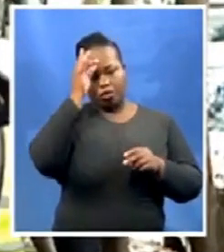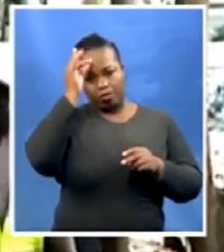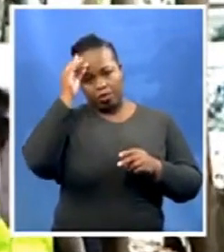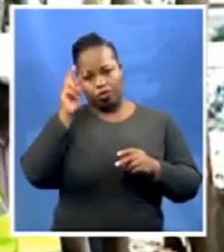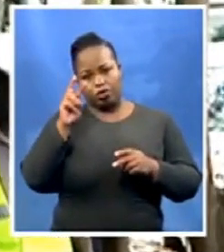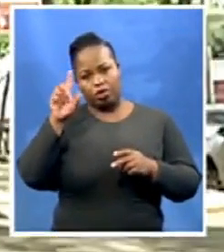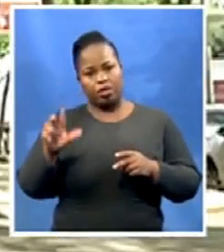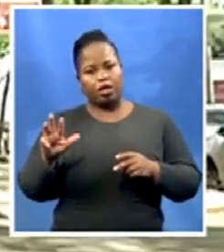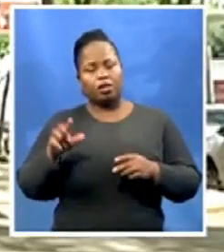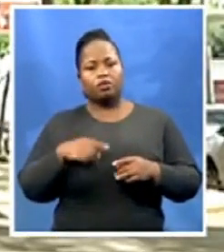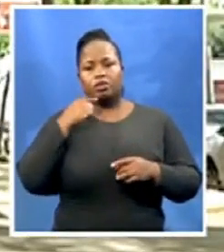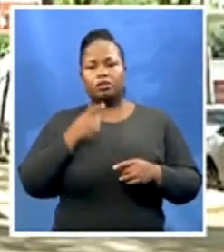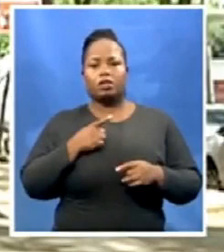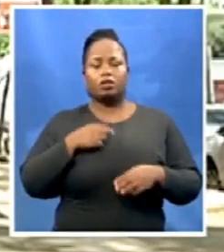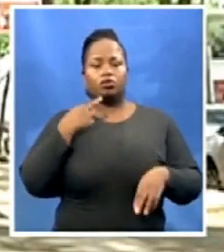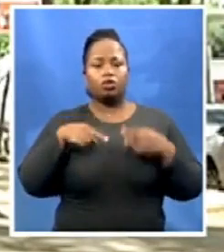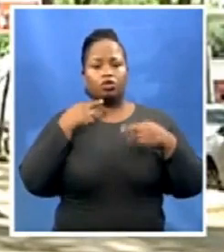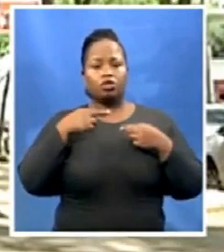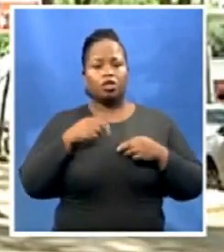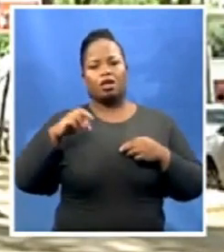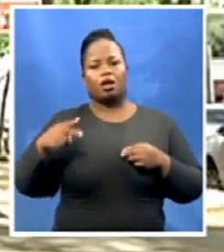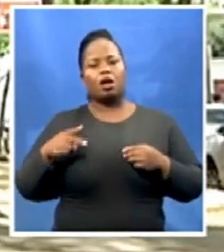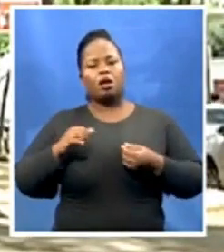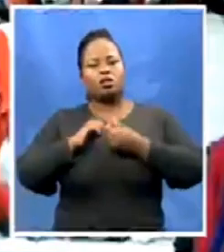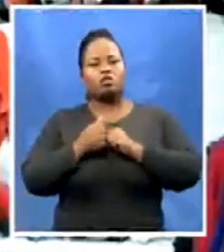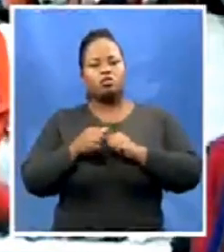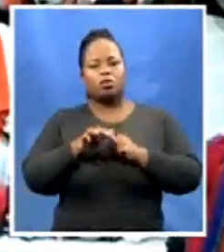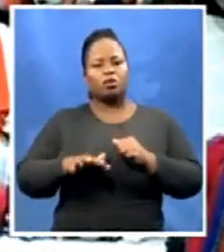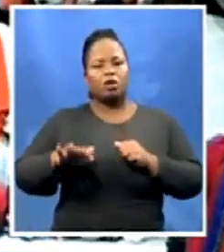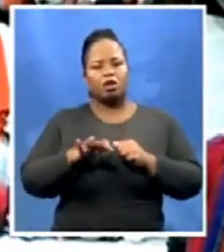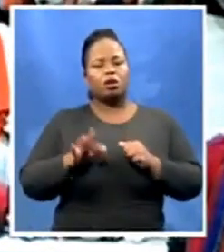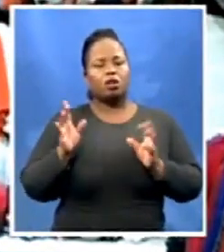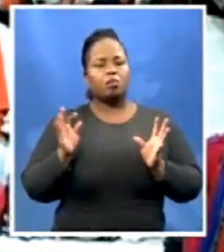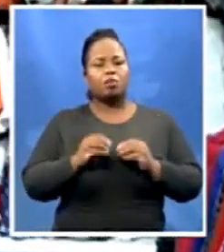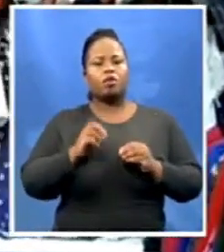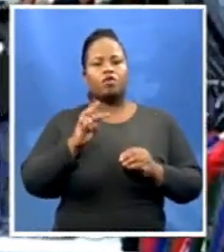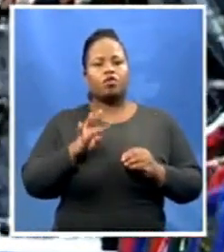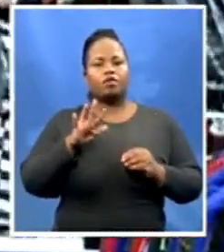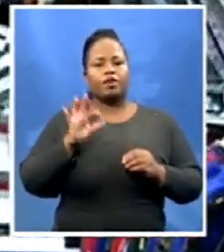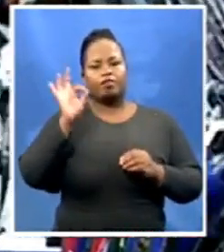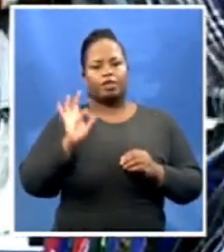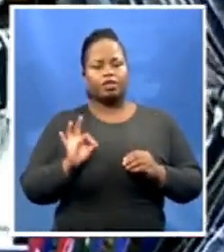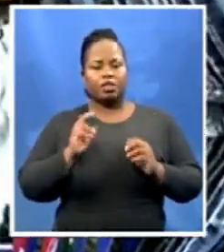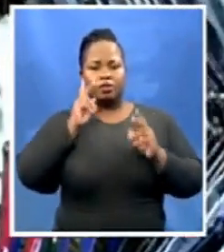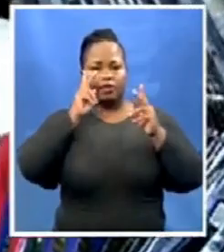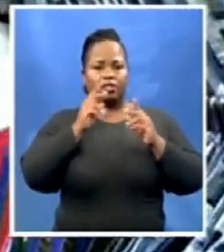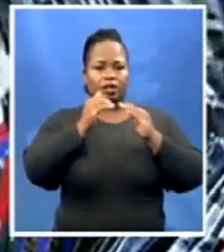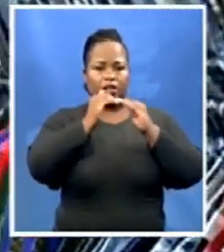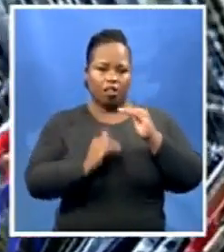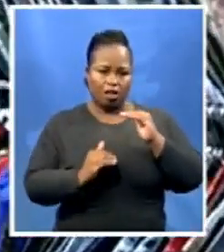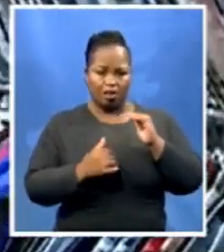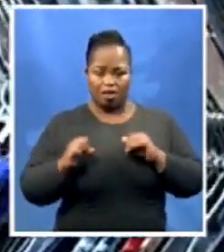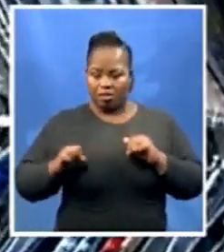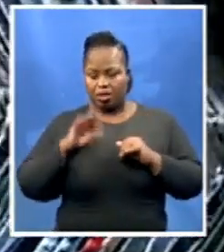facilities in Kenya registered a 45% drop in visits, while those in South Africa had a 76% drop in